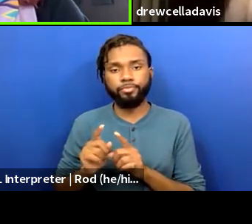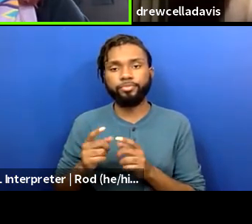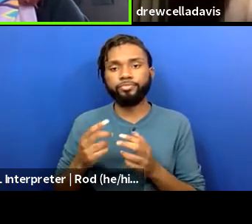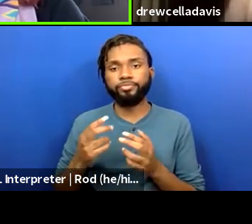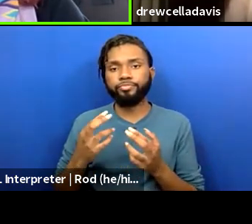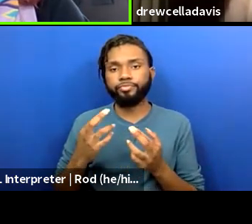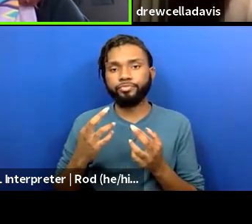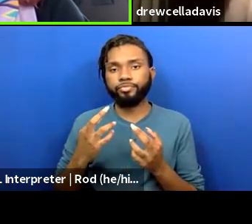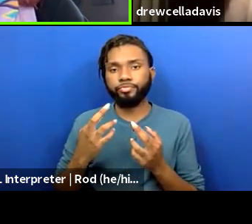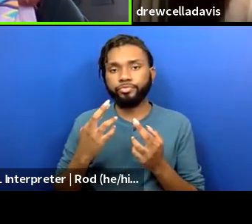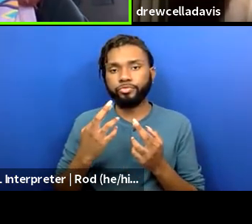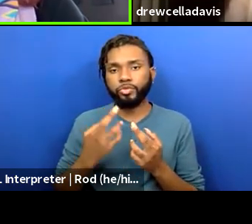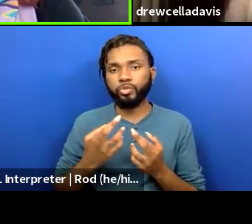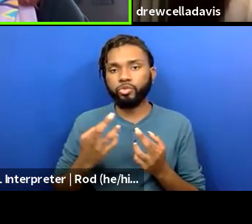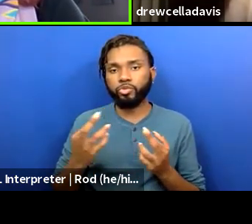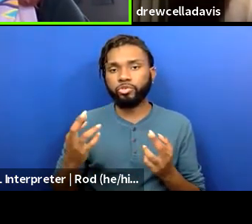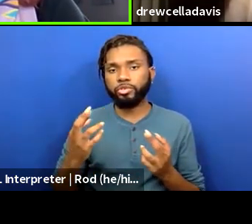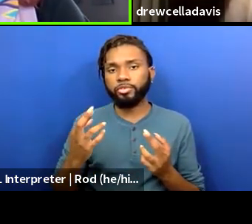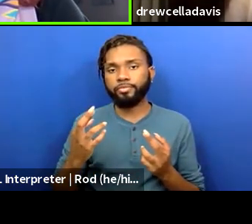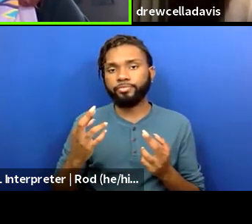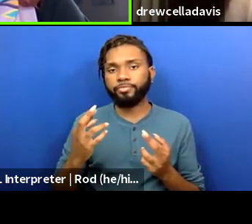resources that reflect